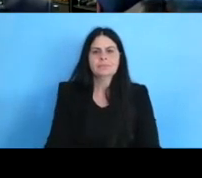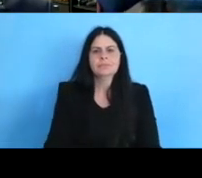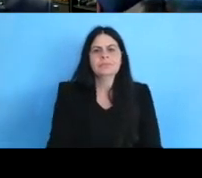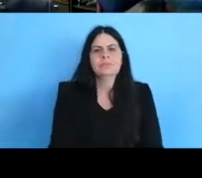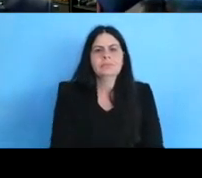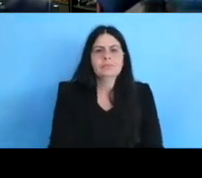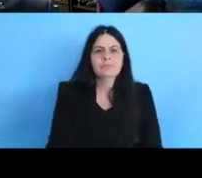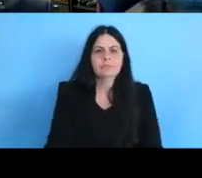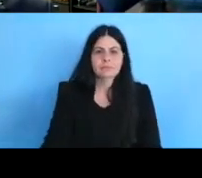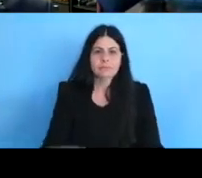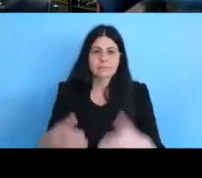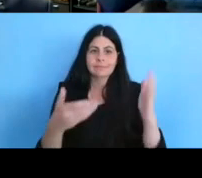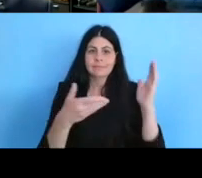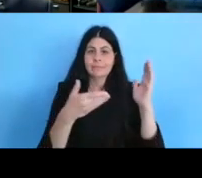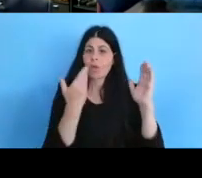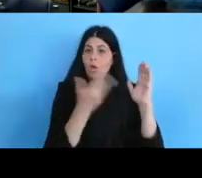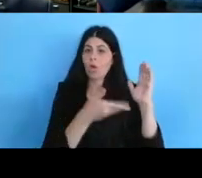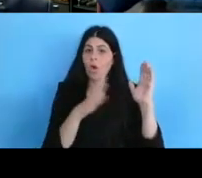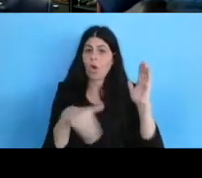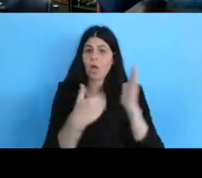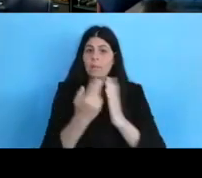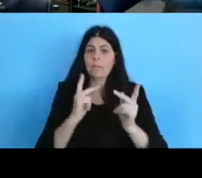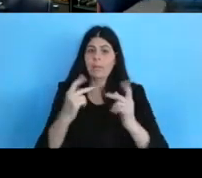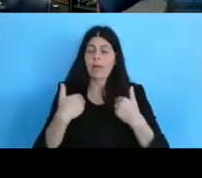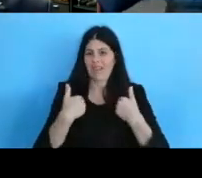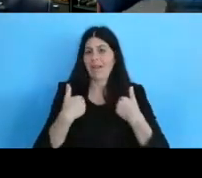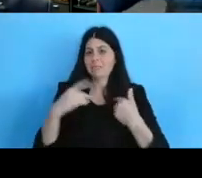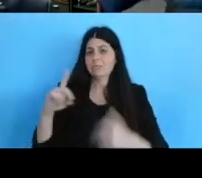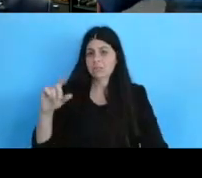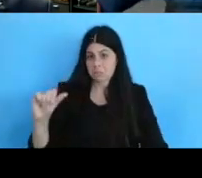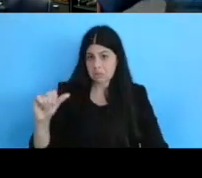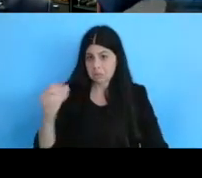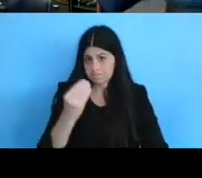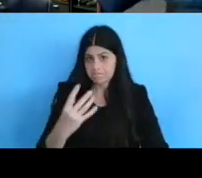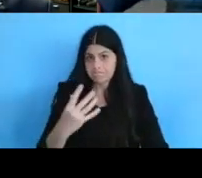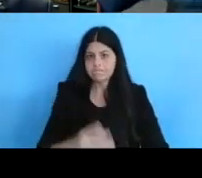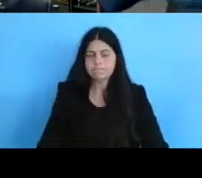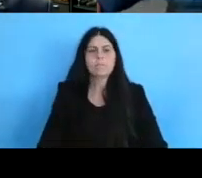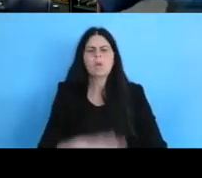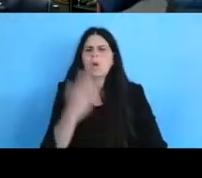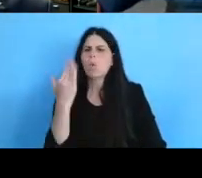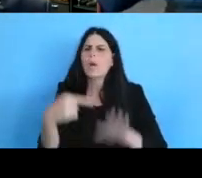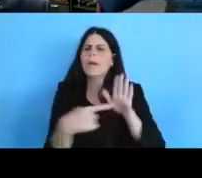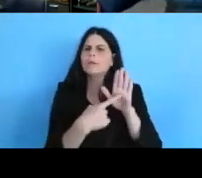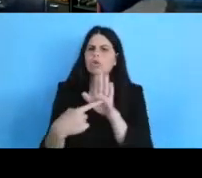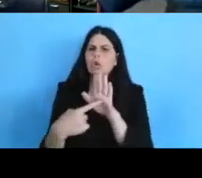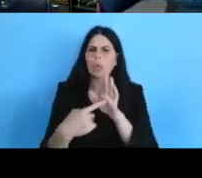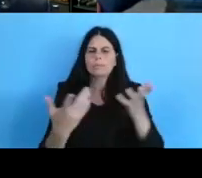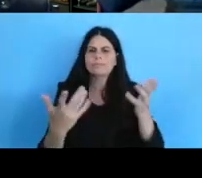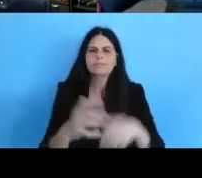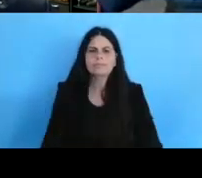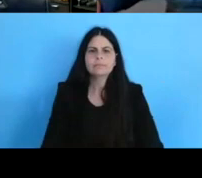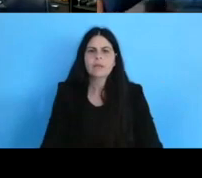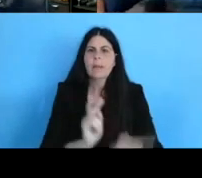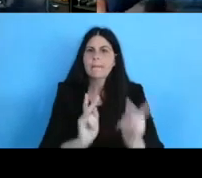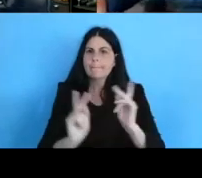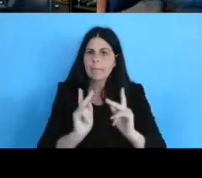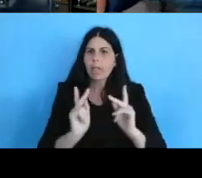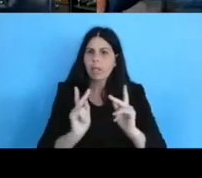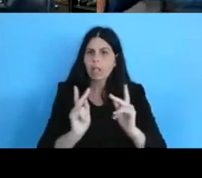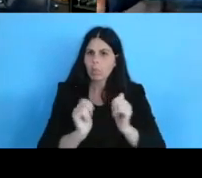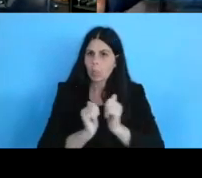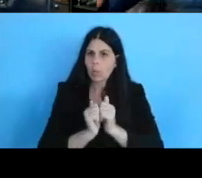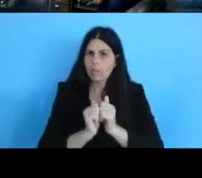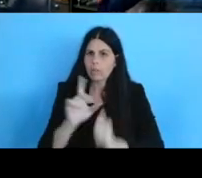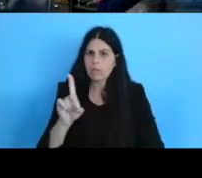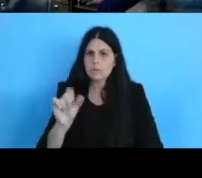So these are people with disabilities. And why do we show you this? We show you this because people with disabilities are in